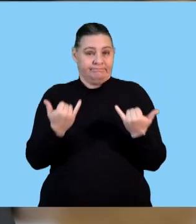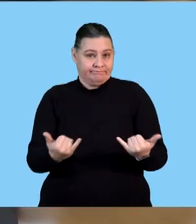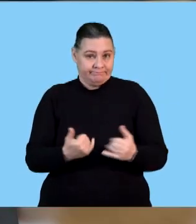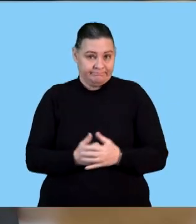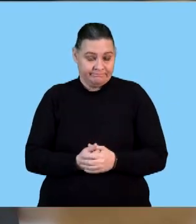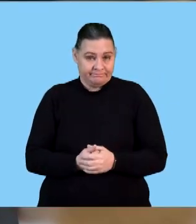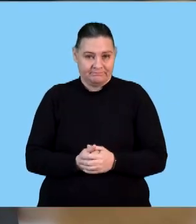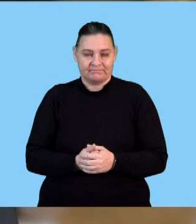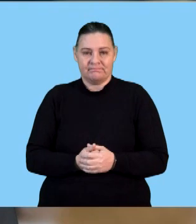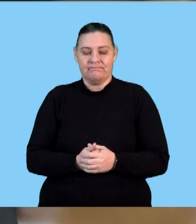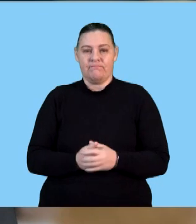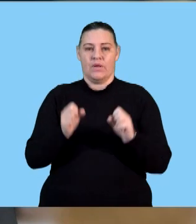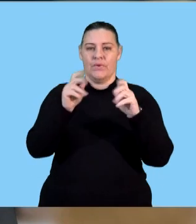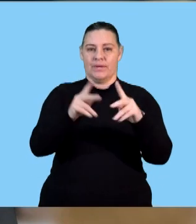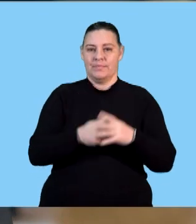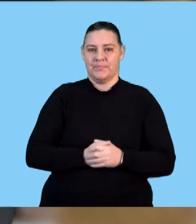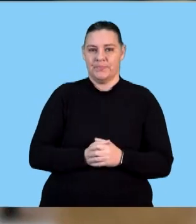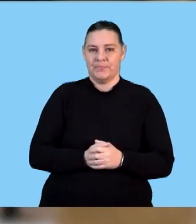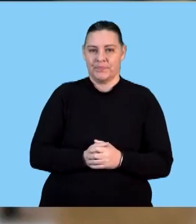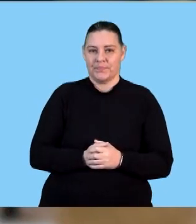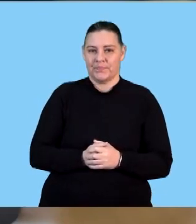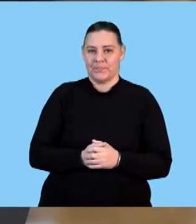today. Okay.